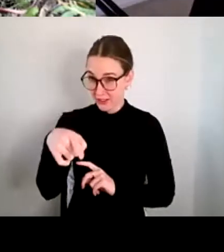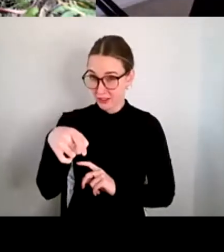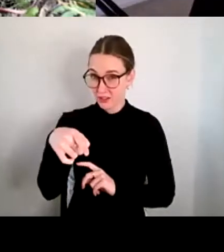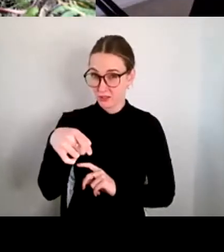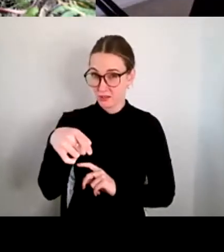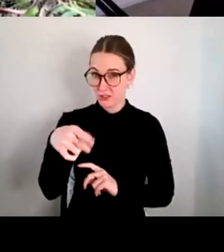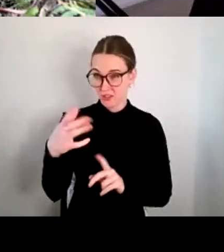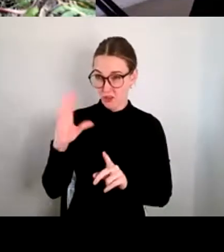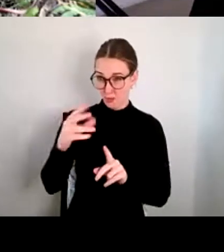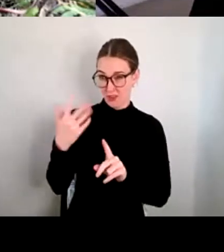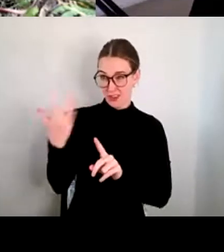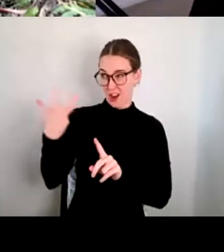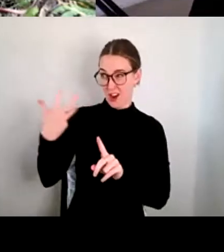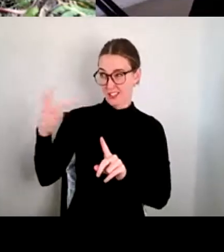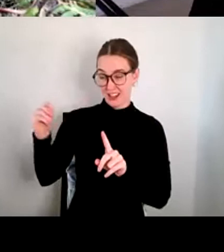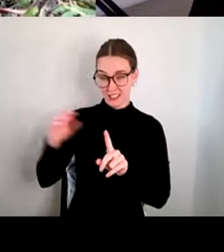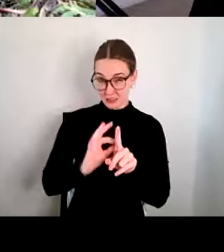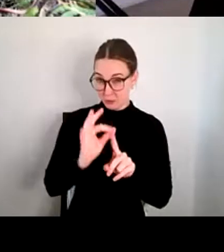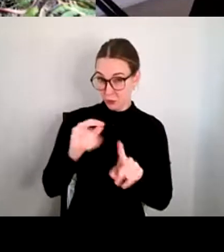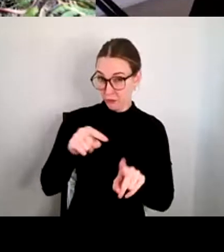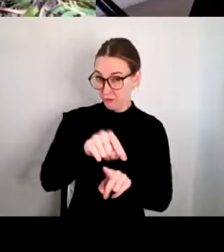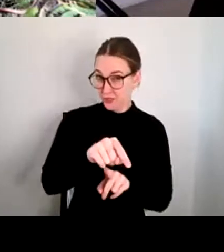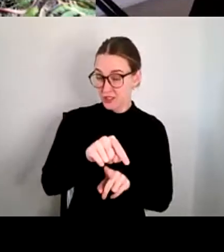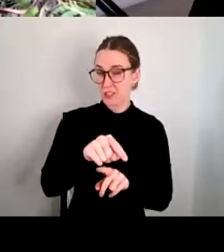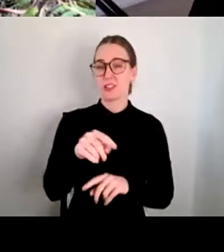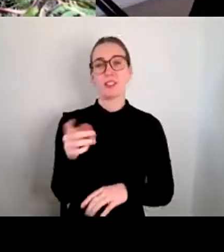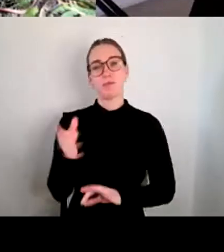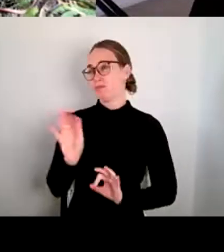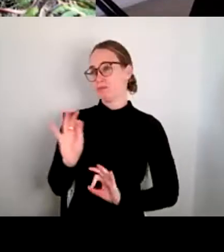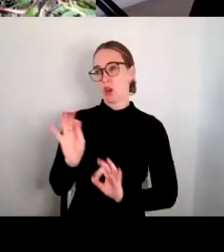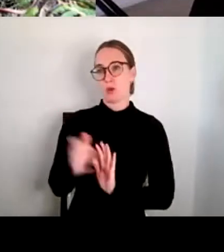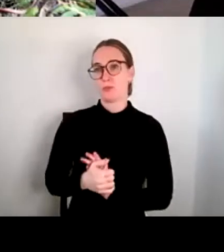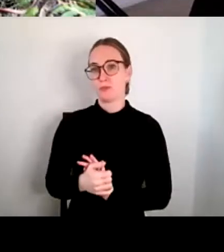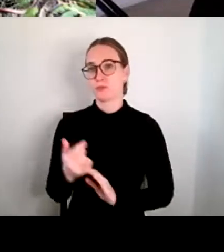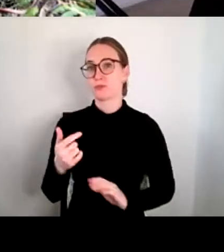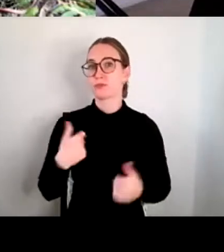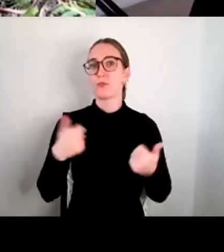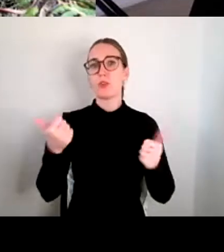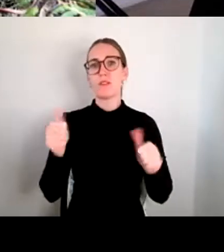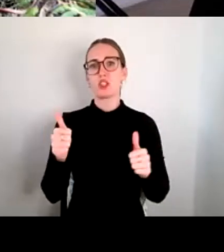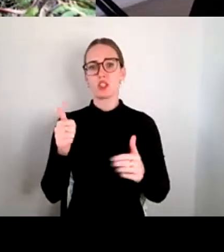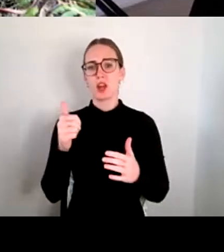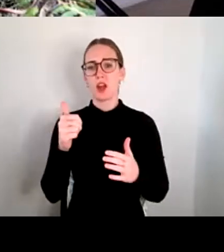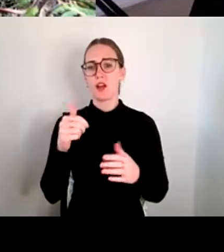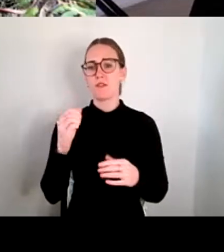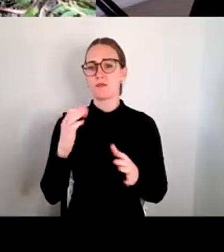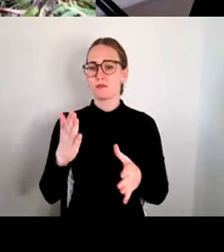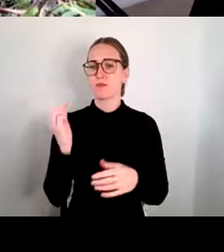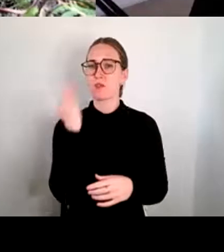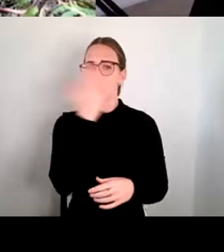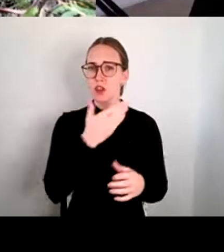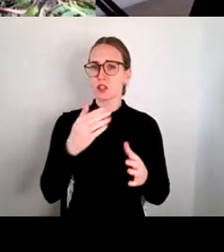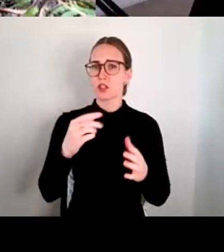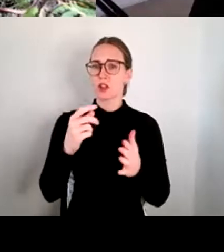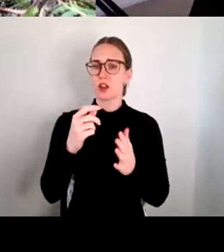No, it's really funny. I just finished a First Nations writers workshop today at Lennox Head, which I just dropped